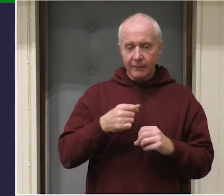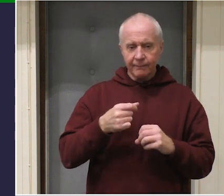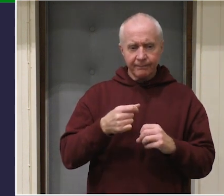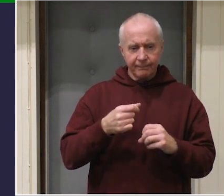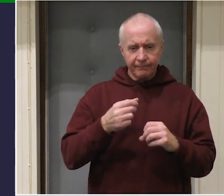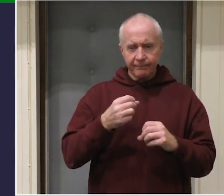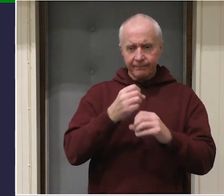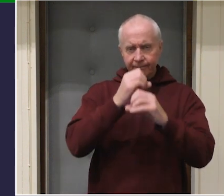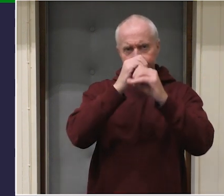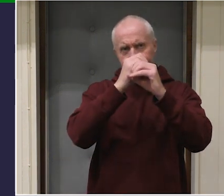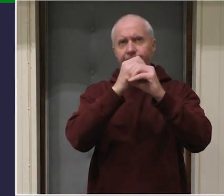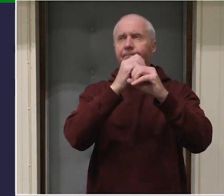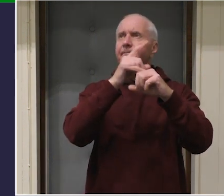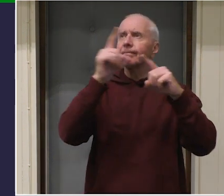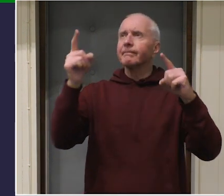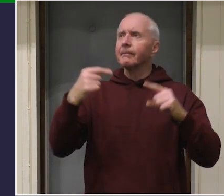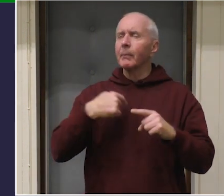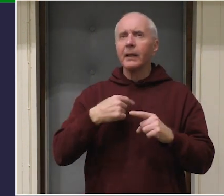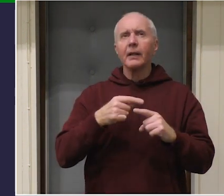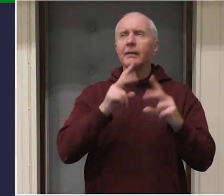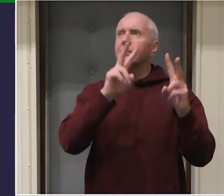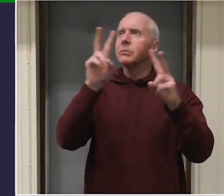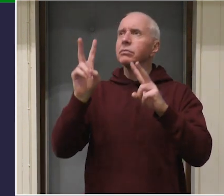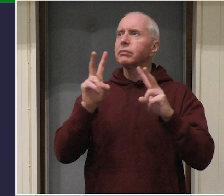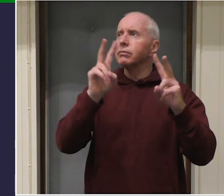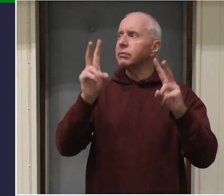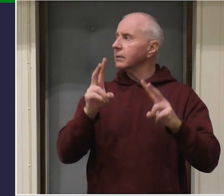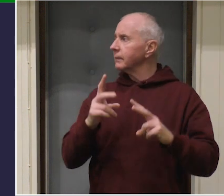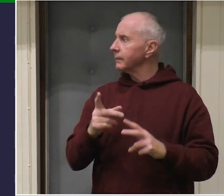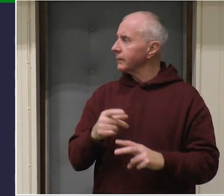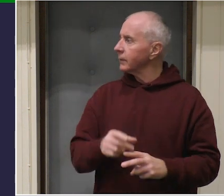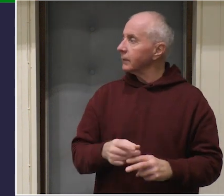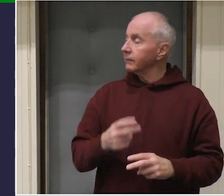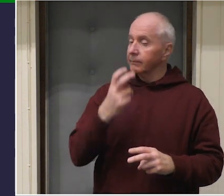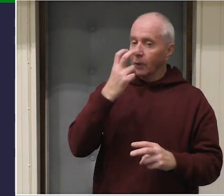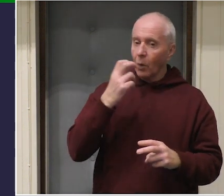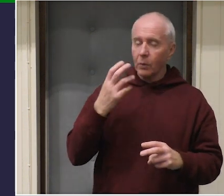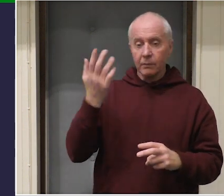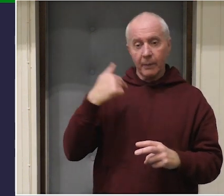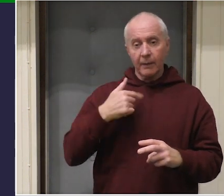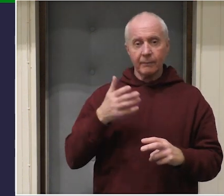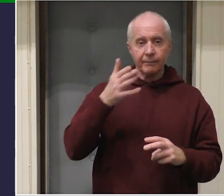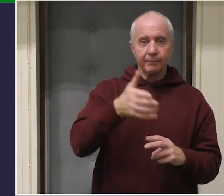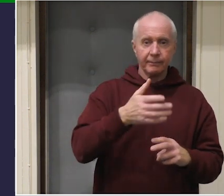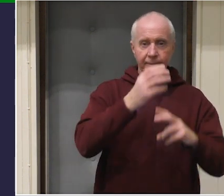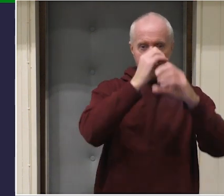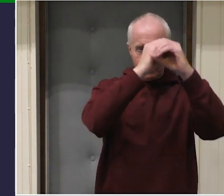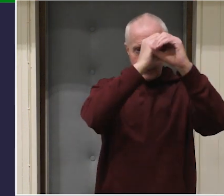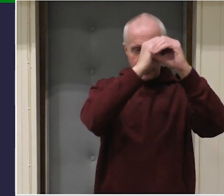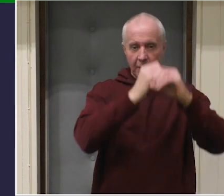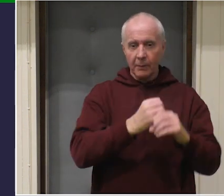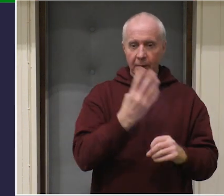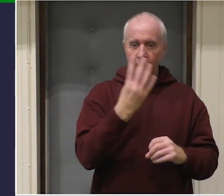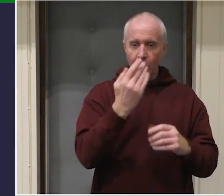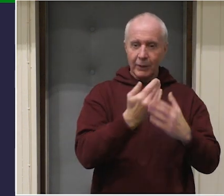had done for me and realising I don't need to go observing to get light curves like this myself anymore. In the olden days, I'd go to a telescope for 14 nights and get